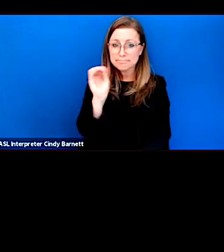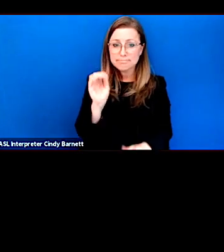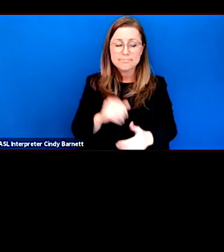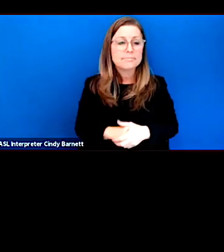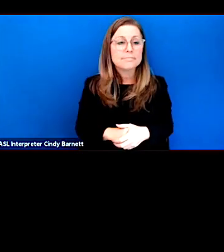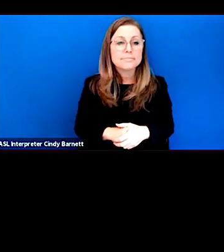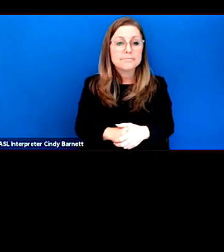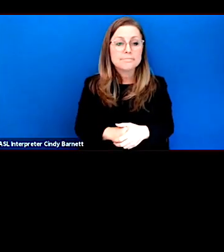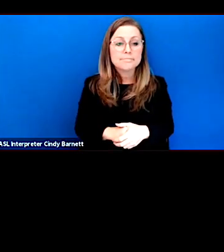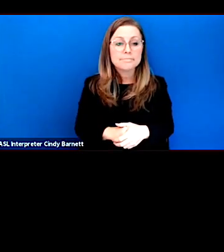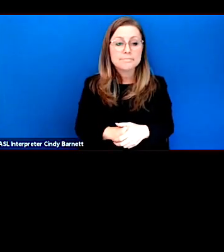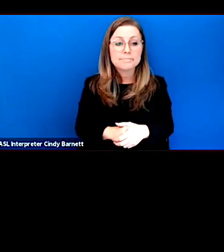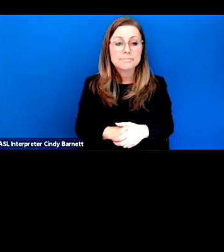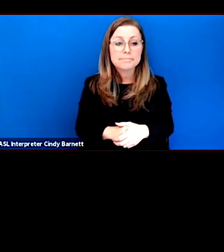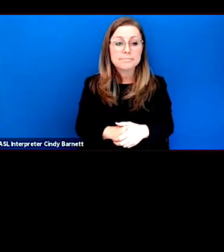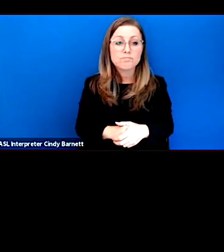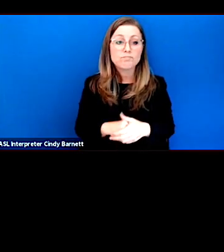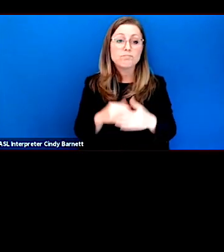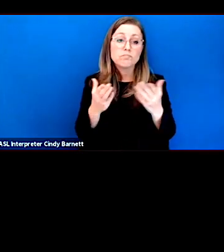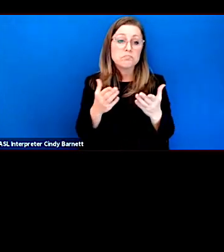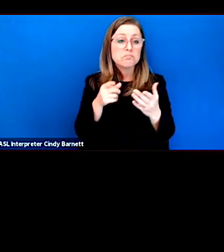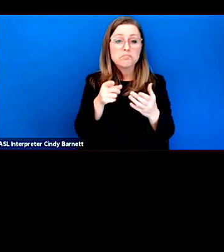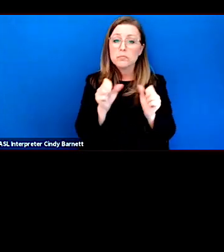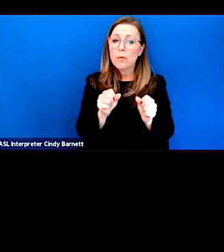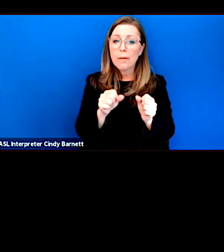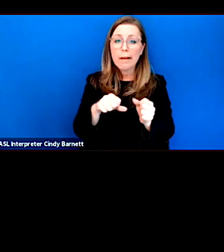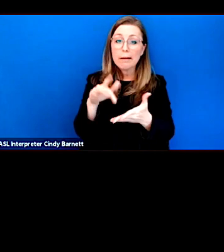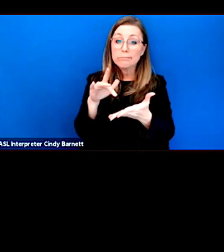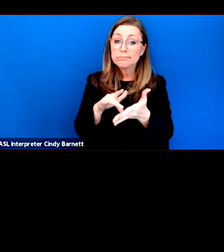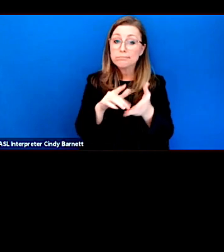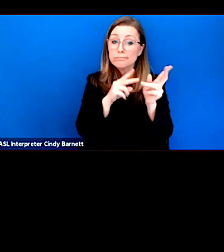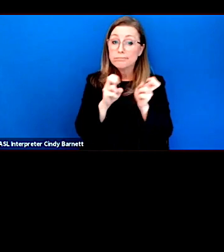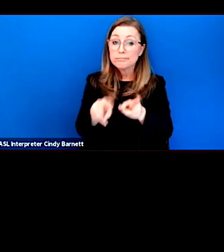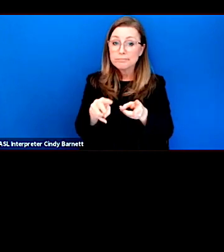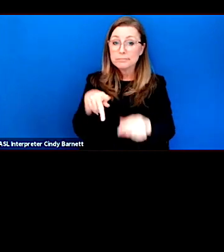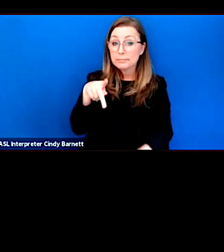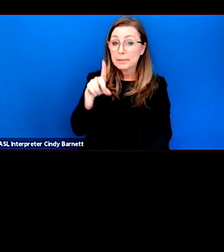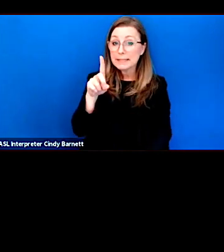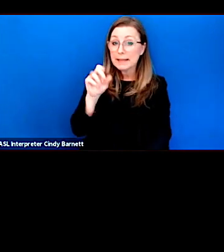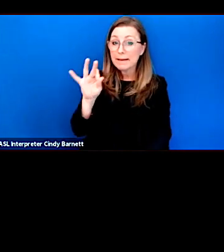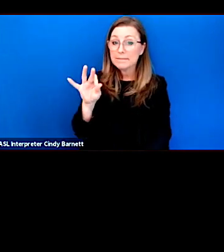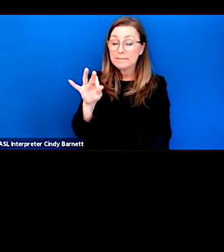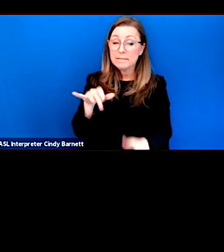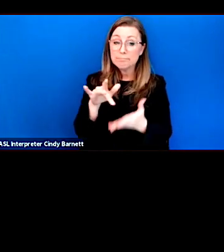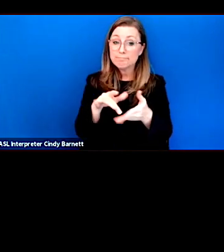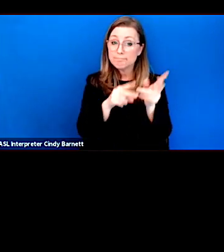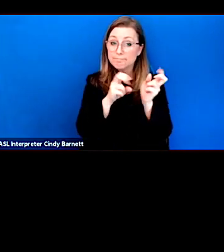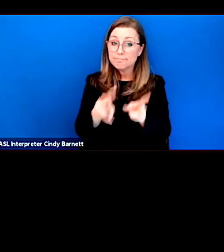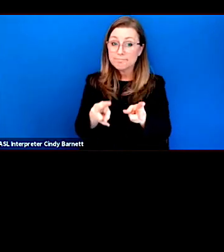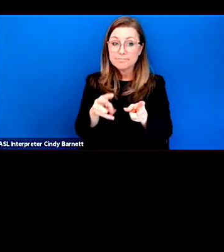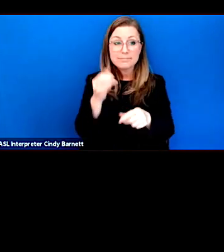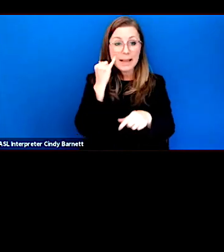You can simply download the ones that are available in PDF form, and for those that do not have it, you will need to find